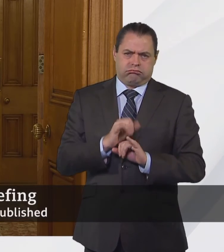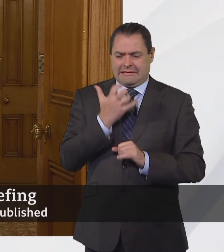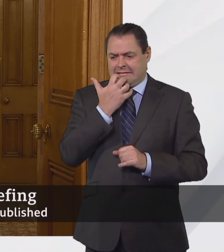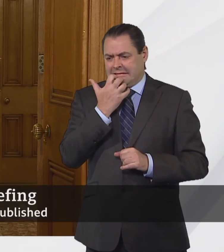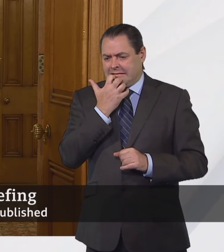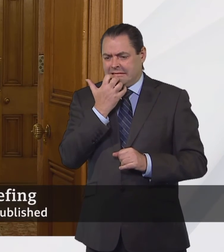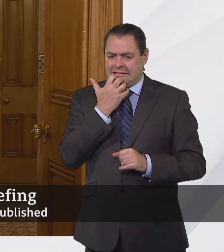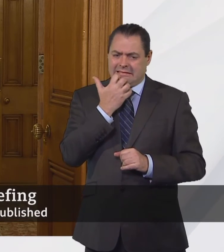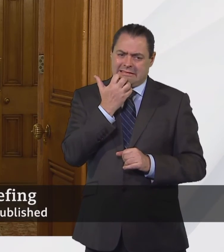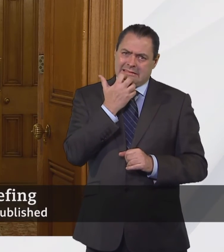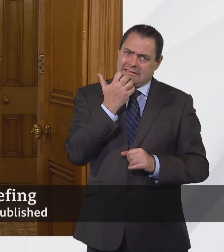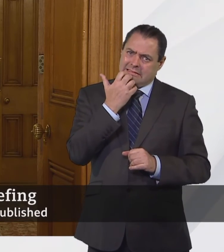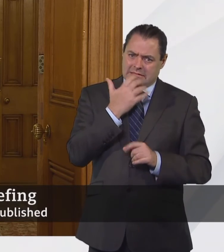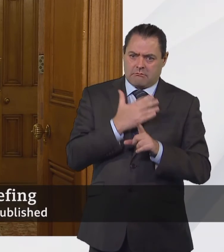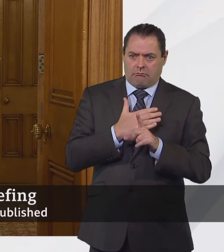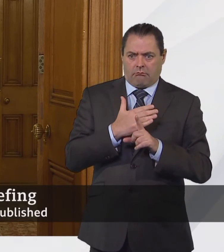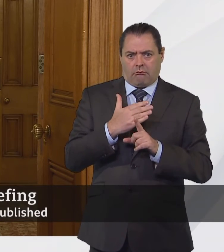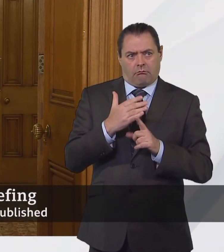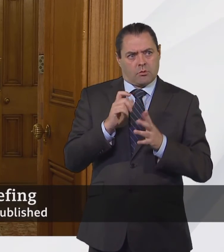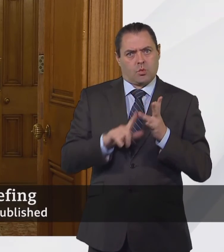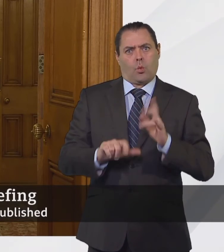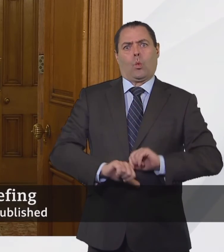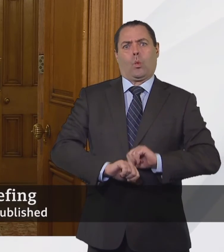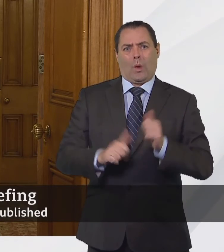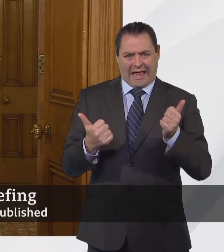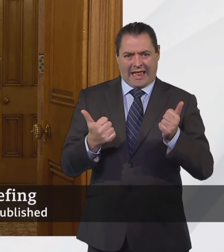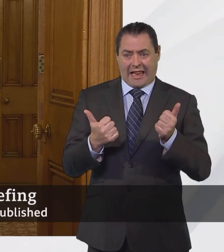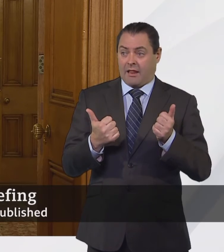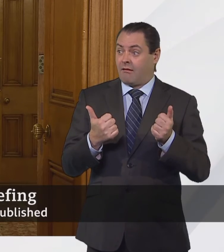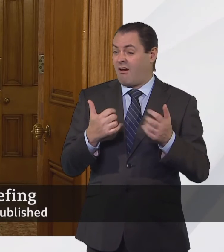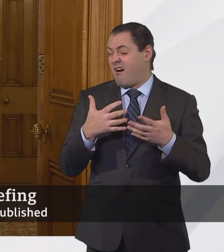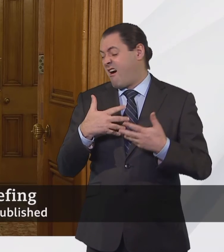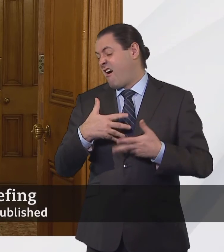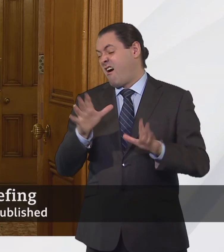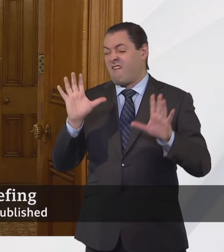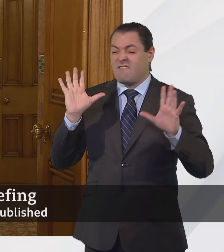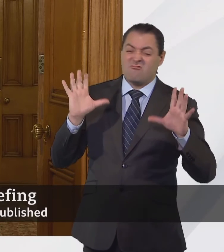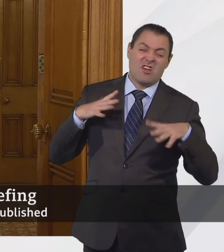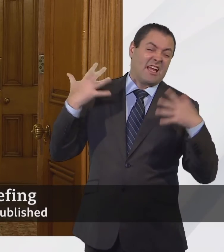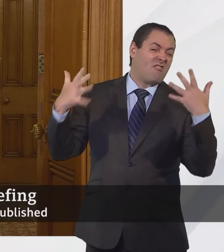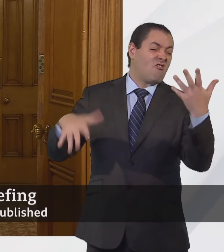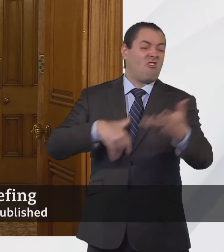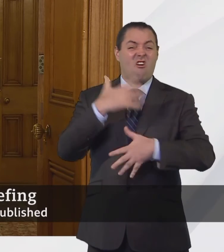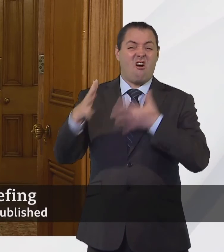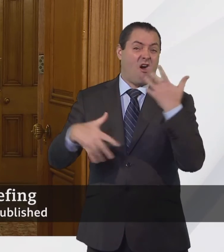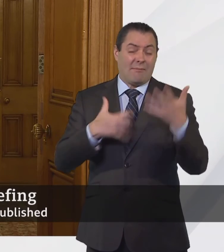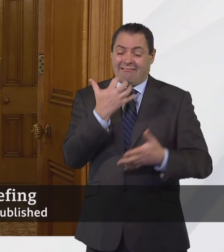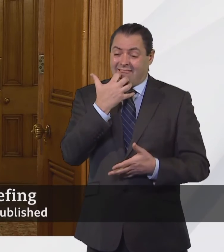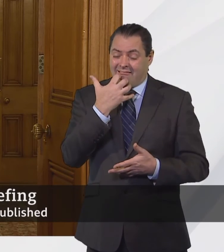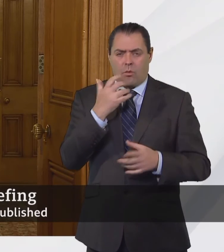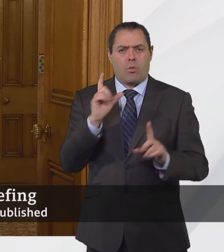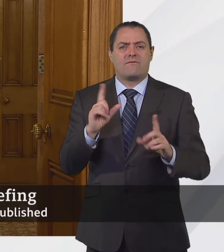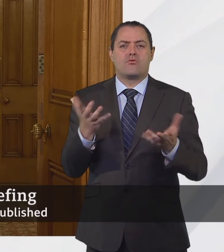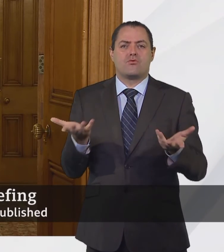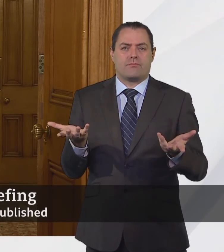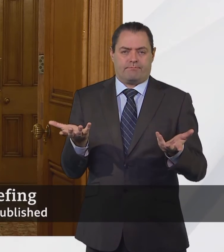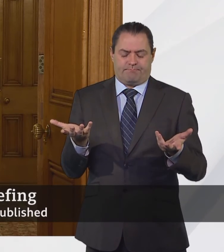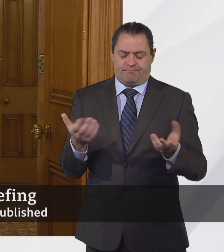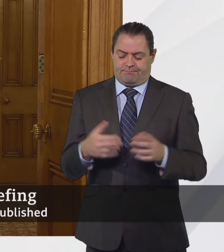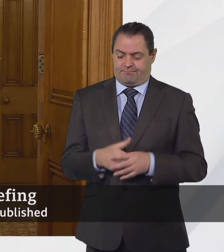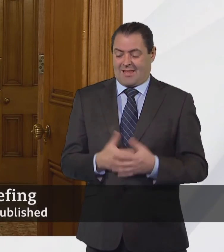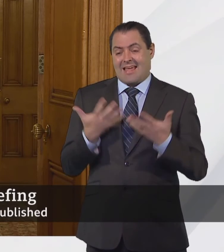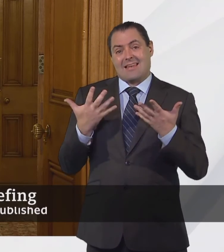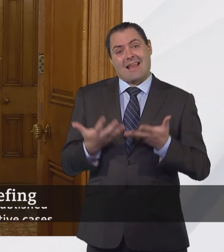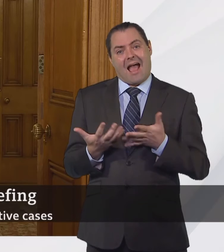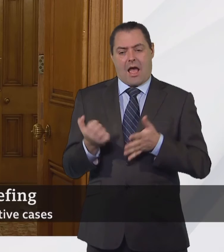us back into a New Year national lockdown with all the damage that would mean. The tough measures in